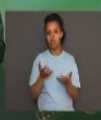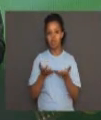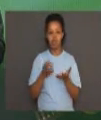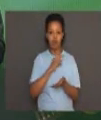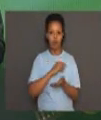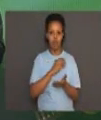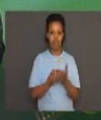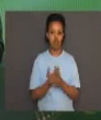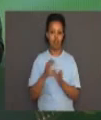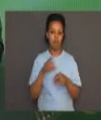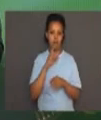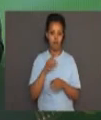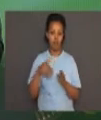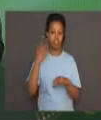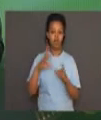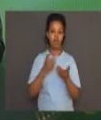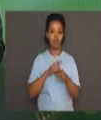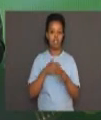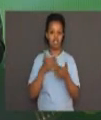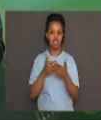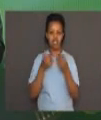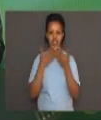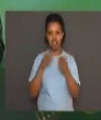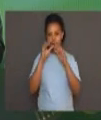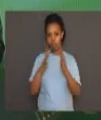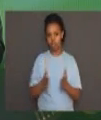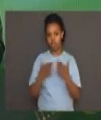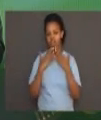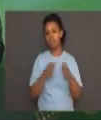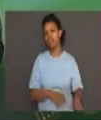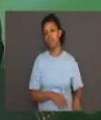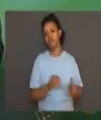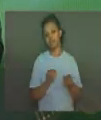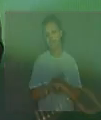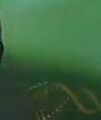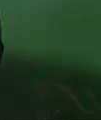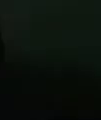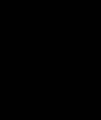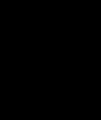traits. Until next time, thank you, teacher. Thank you, students.